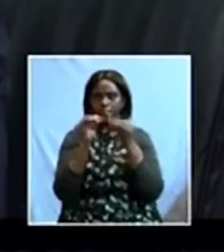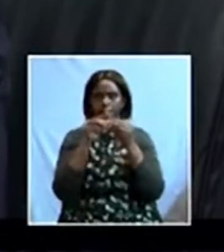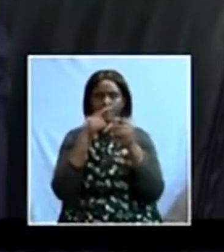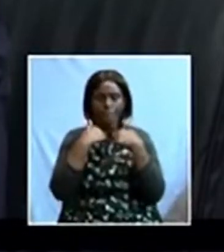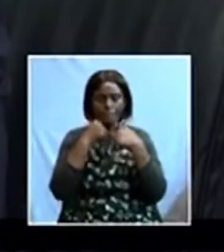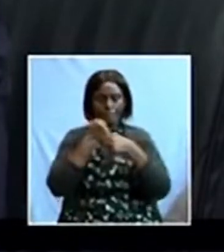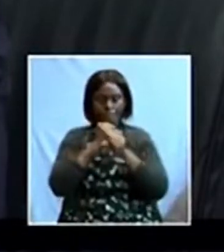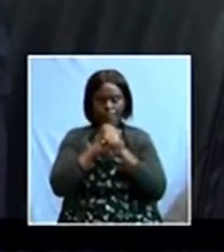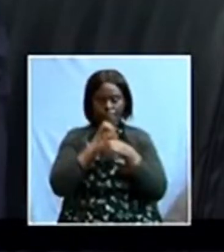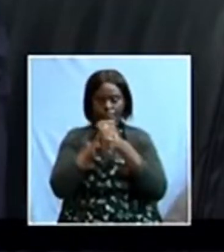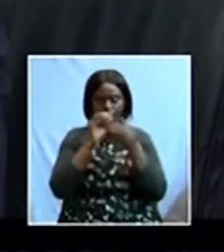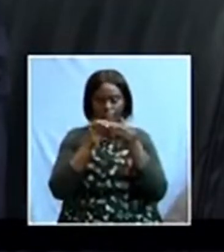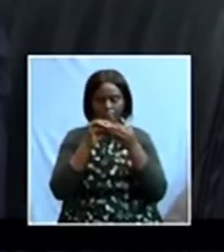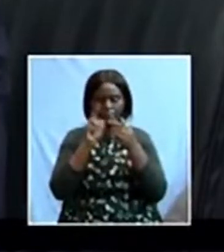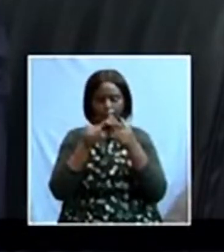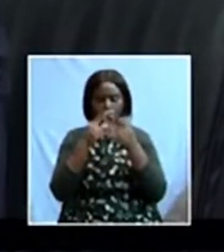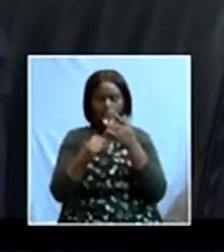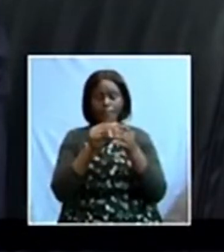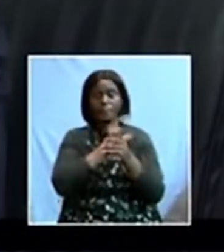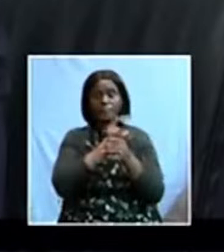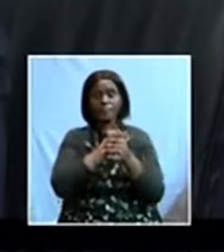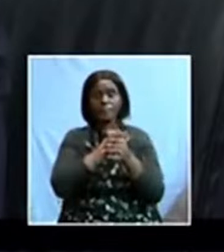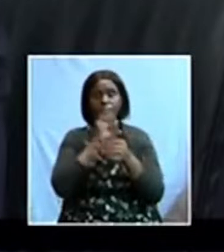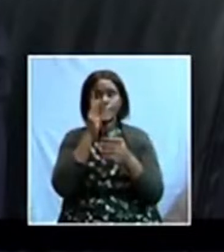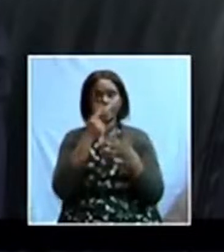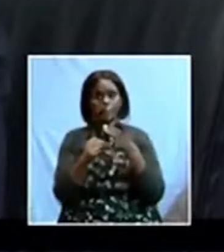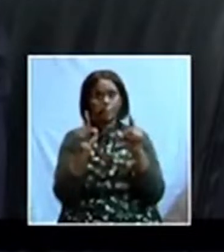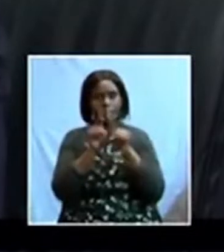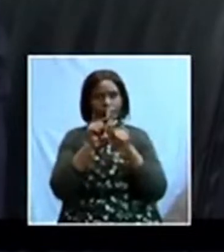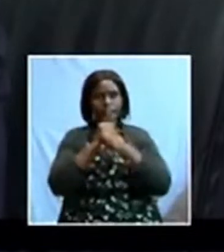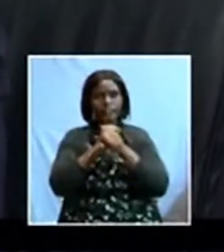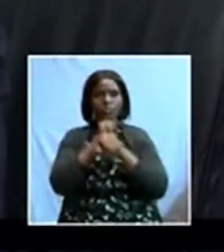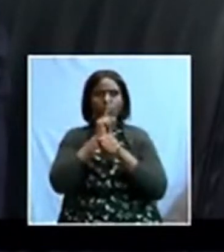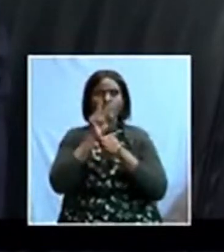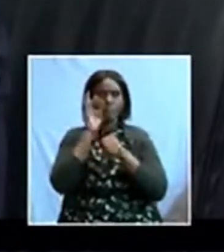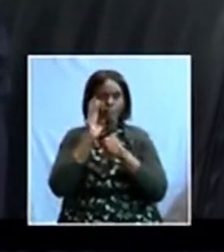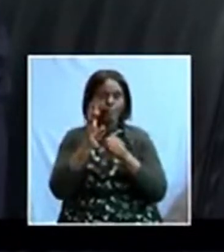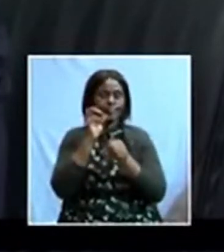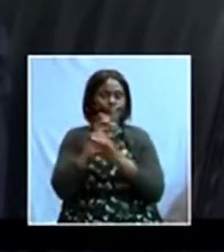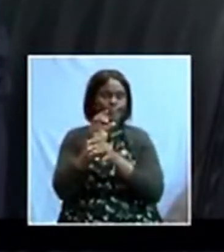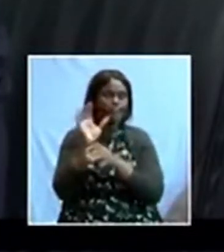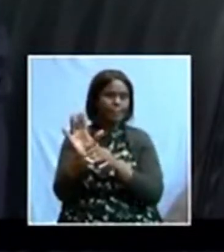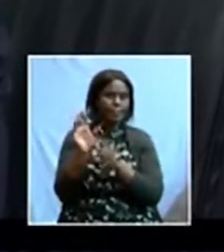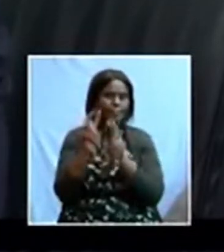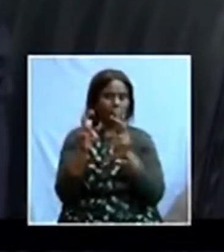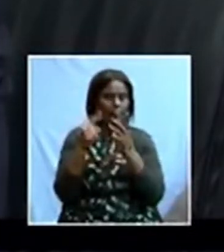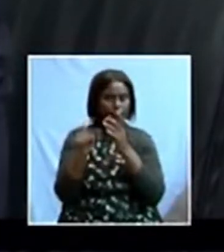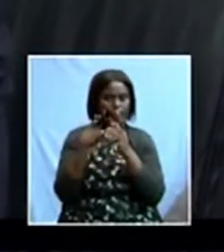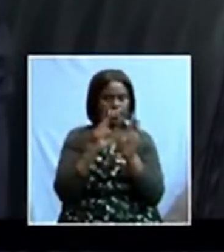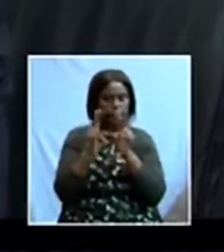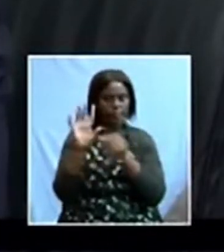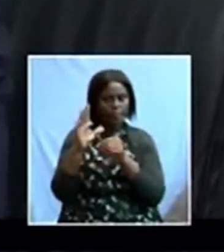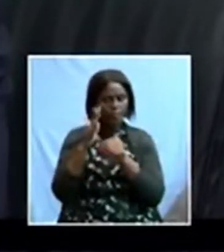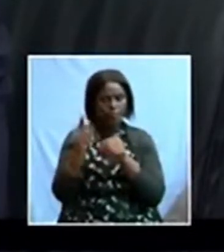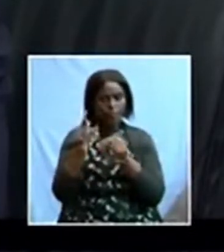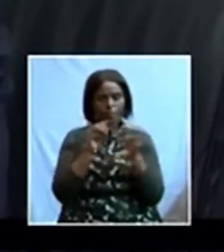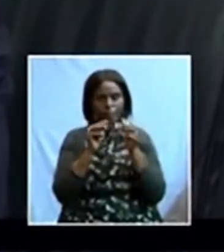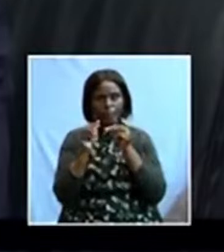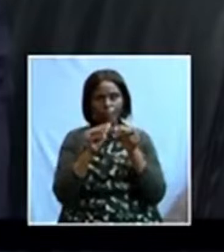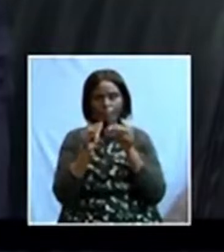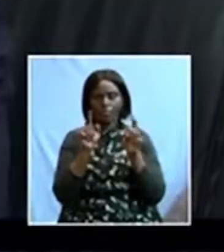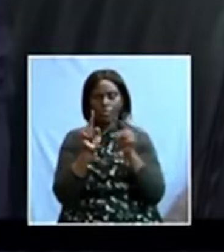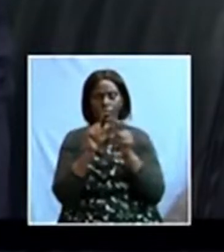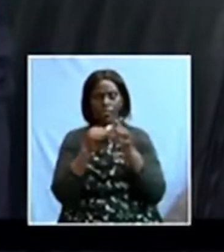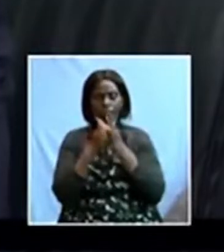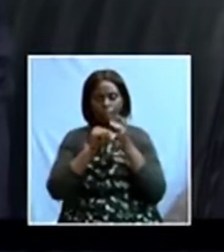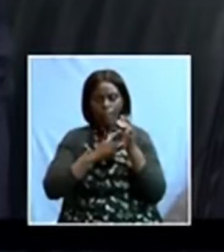made. However, the police will be made available. So that was the response by management. So that's